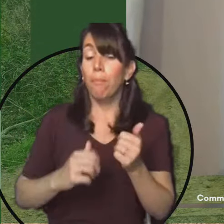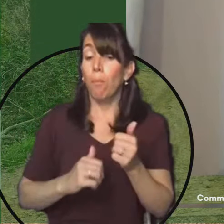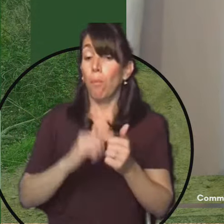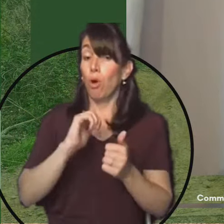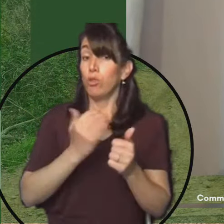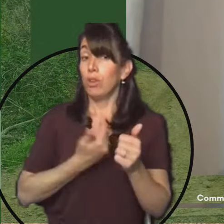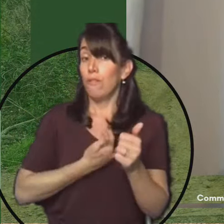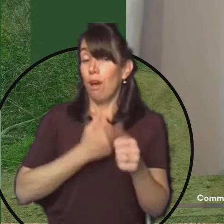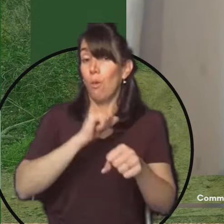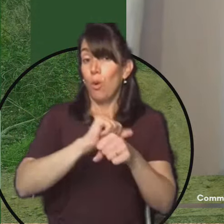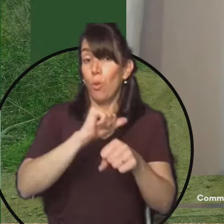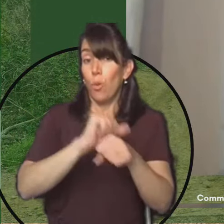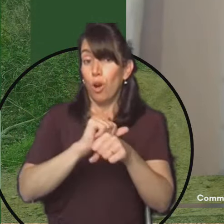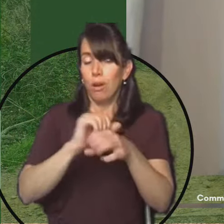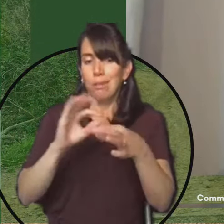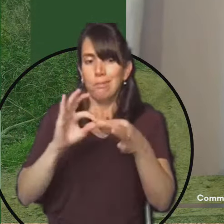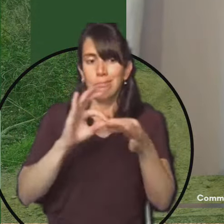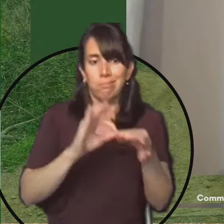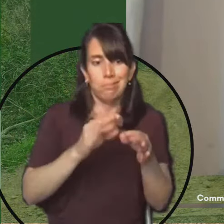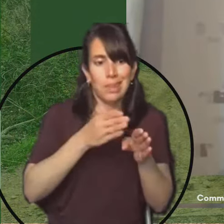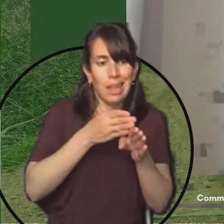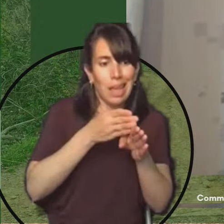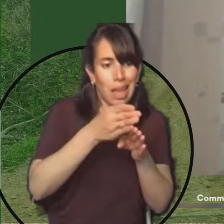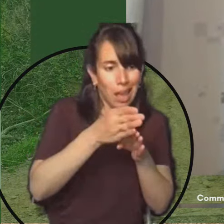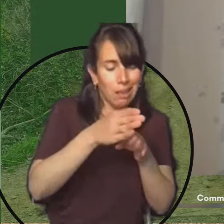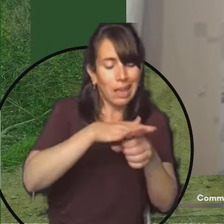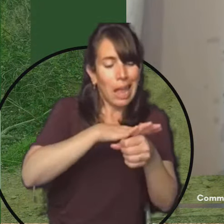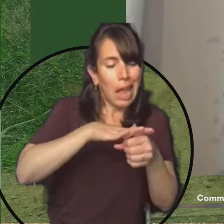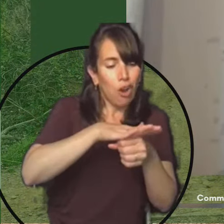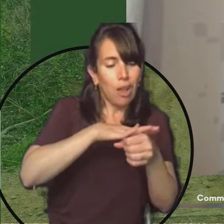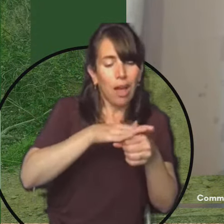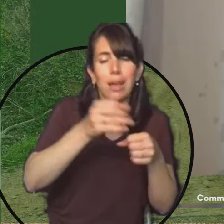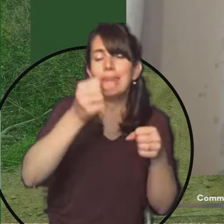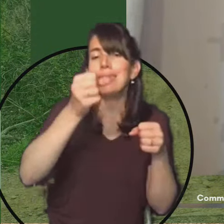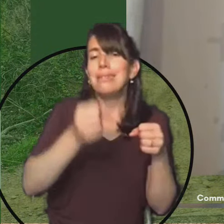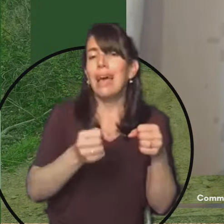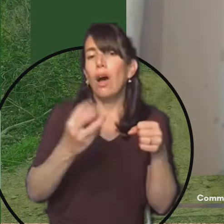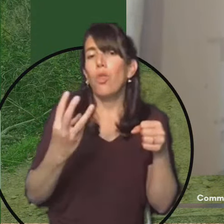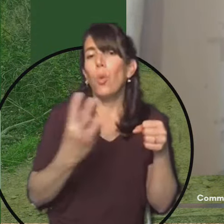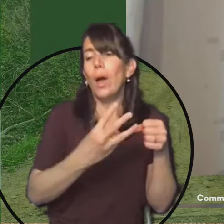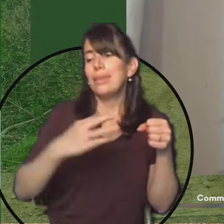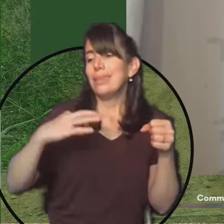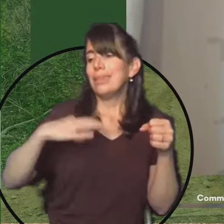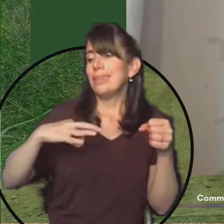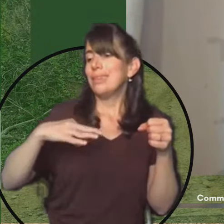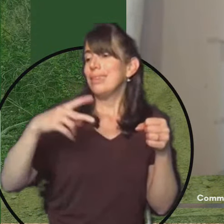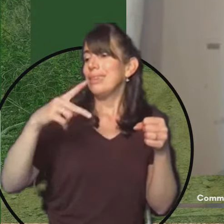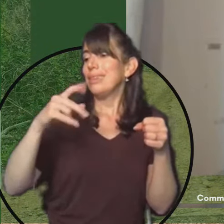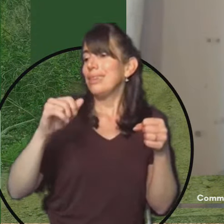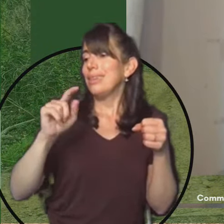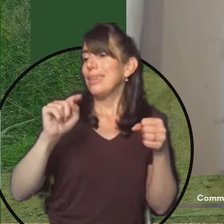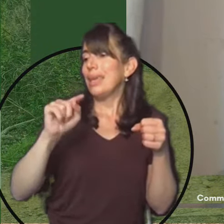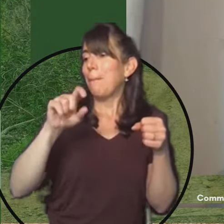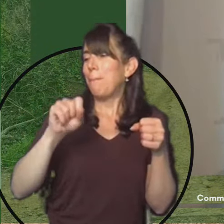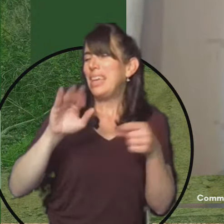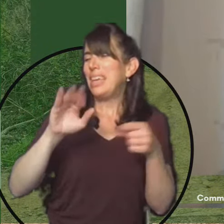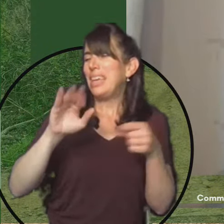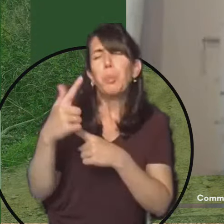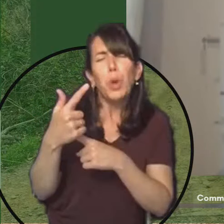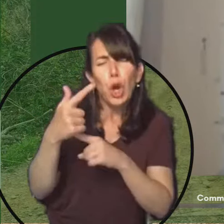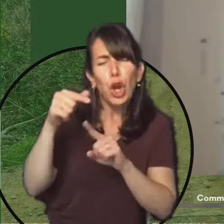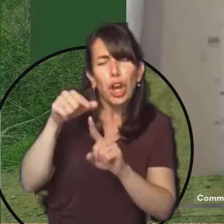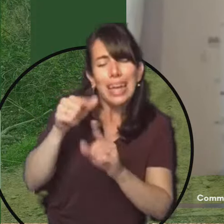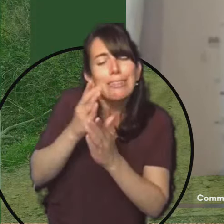area called Southwest Pittsburgh. That's where our base is in terms of Atlanta. There's an area called Pittsburgh in Southwest